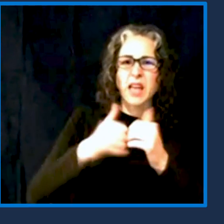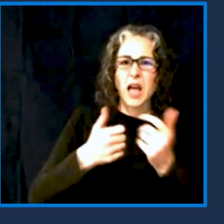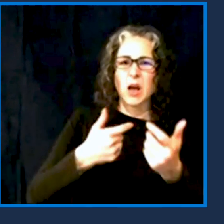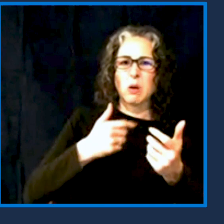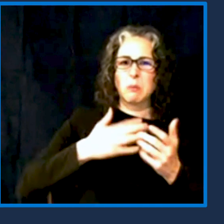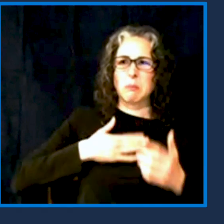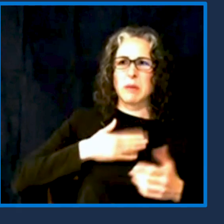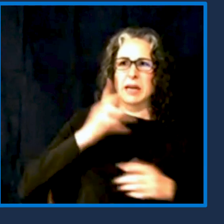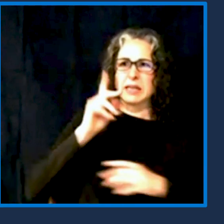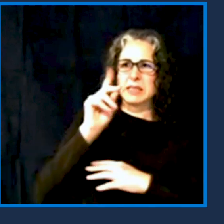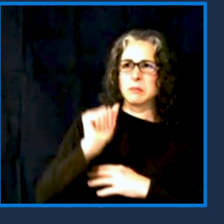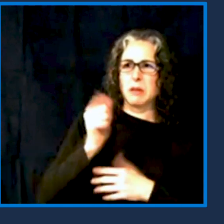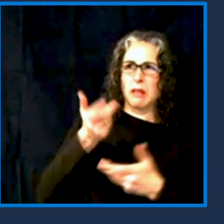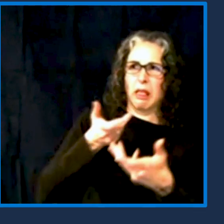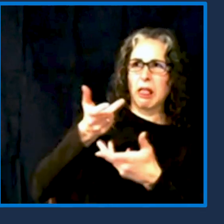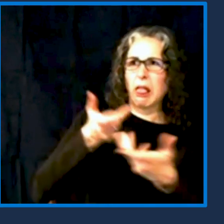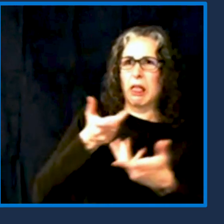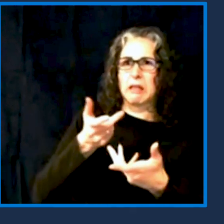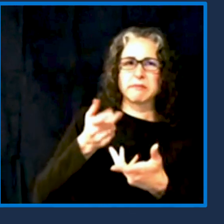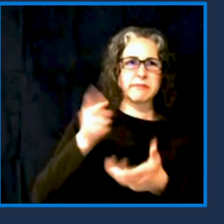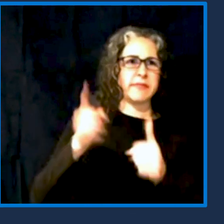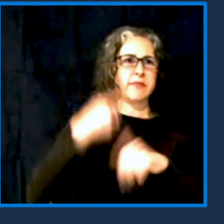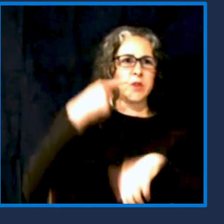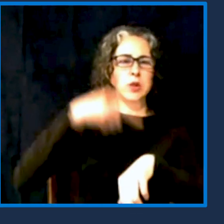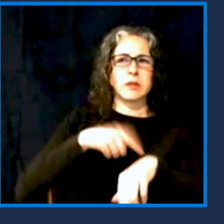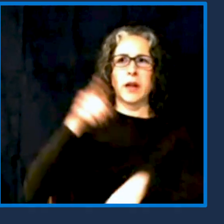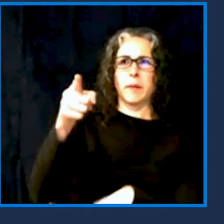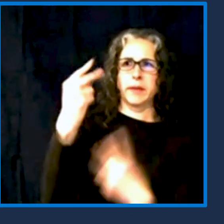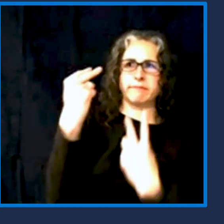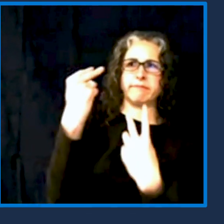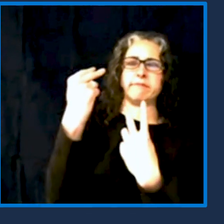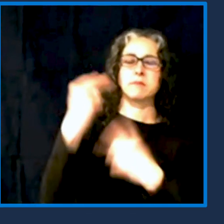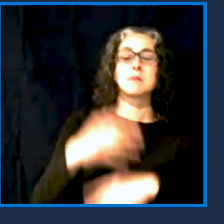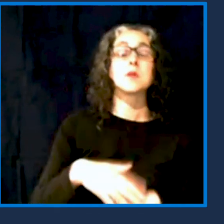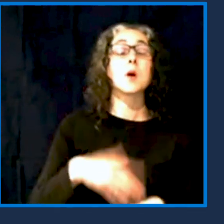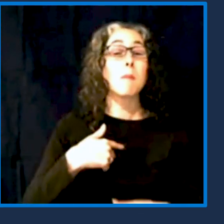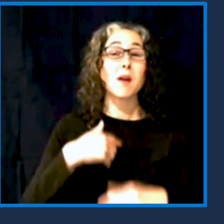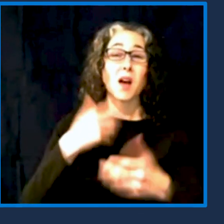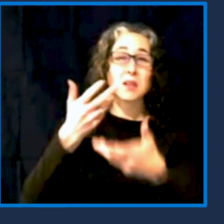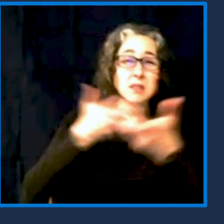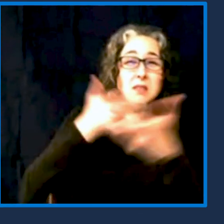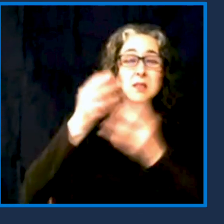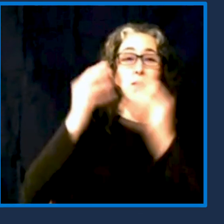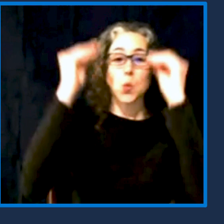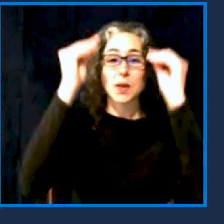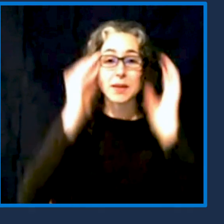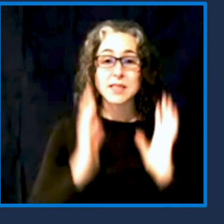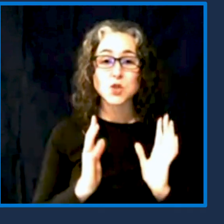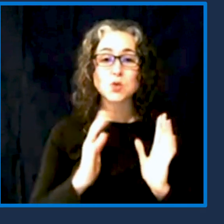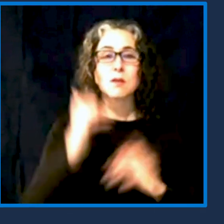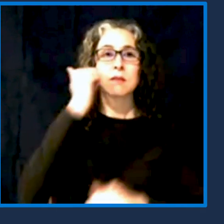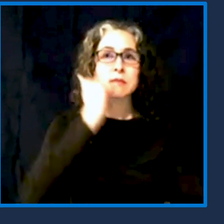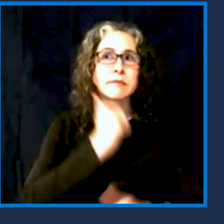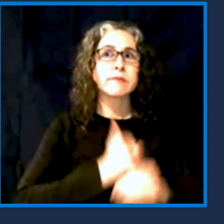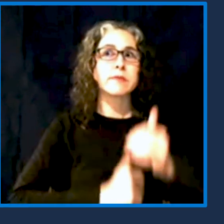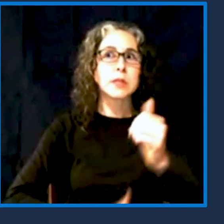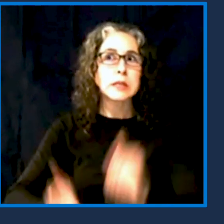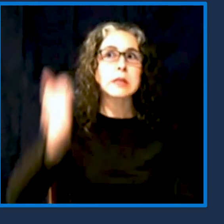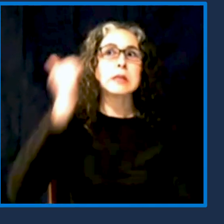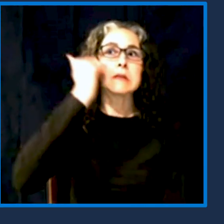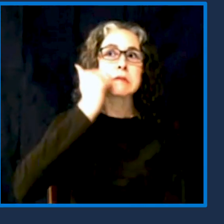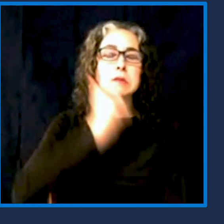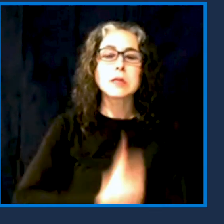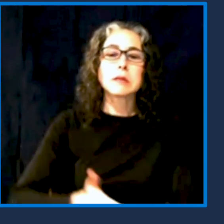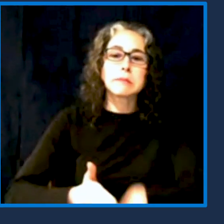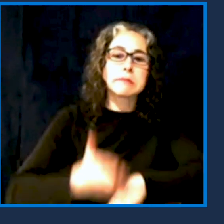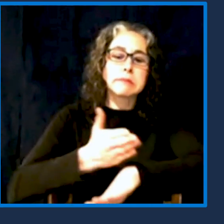kind of disability. But I worked with some of my professors, and day by day the things are getting better. So